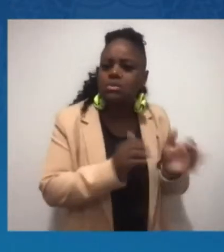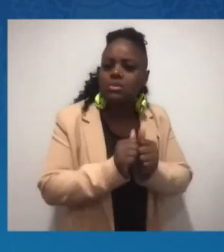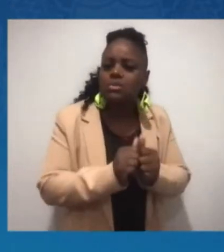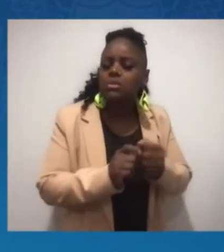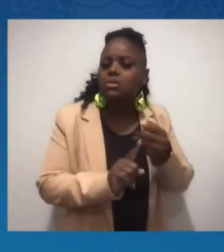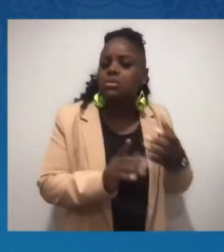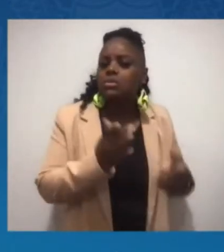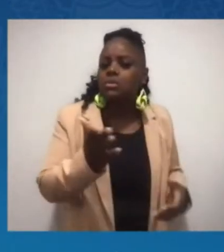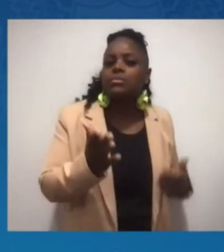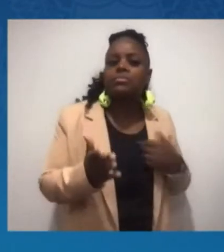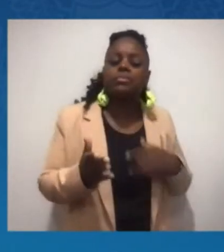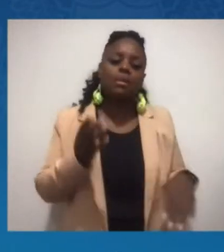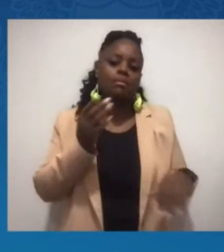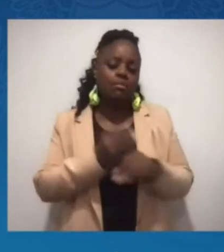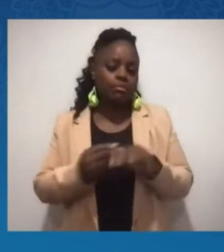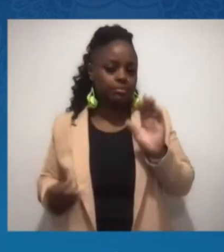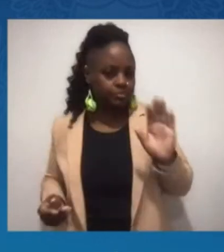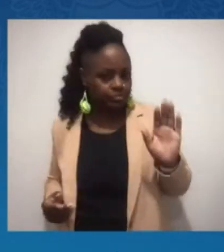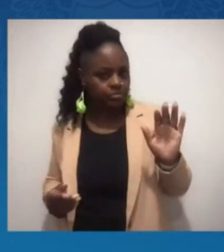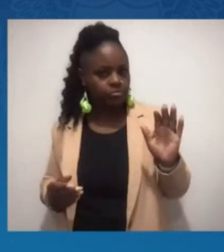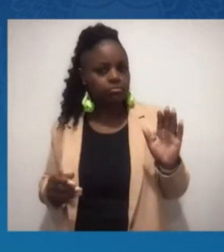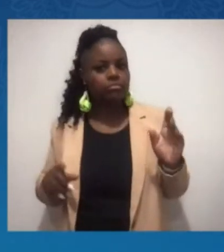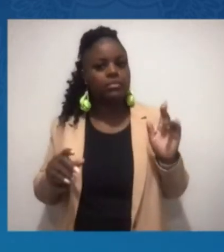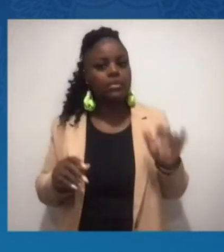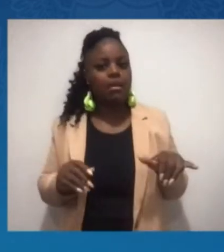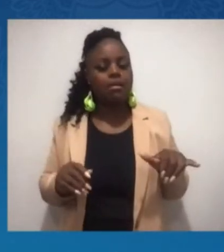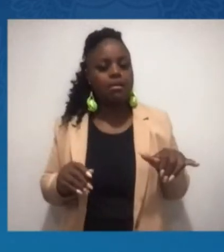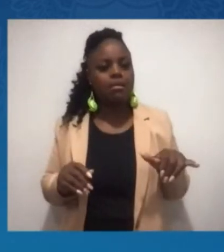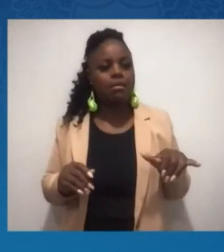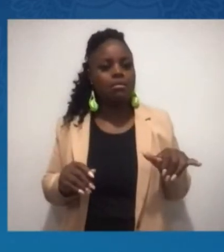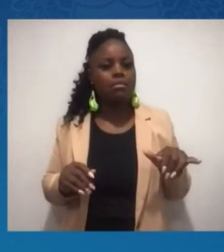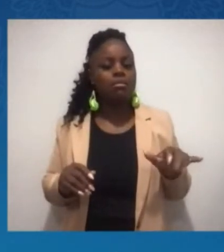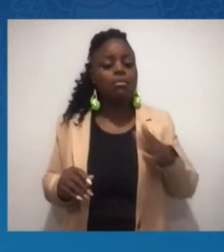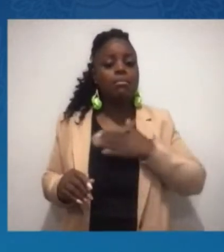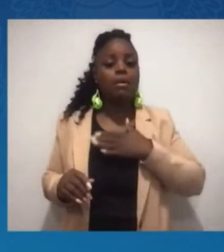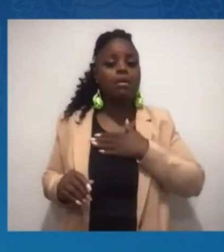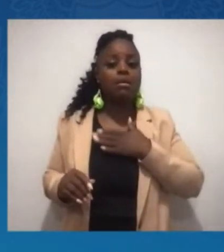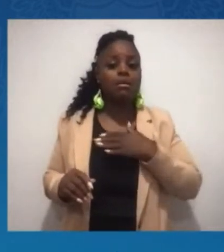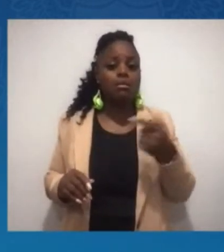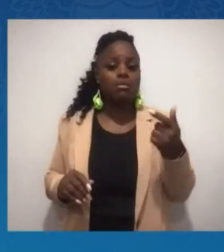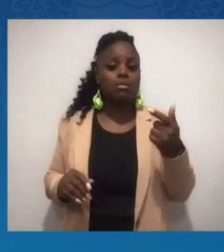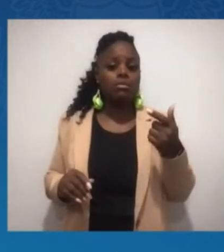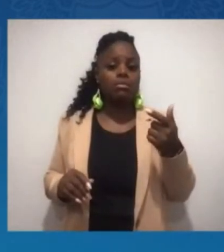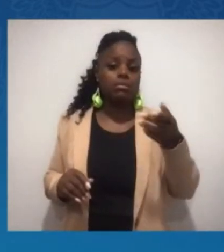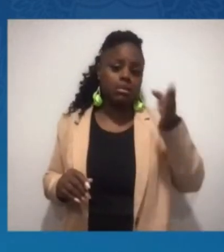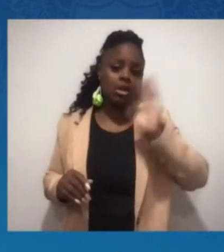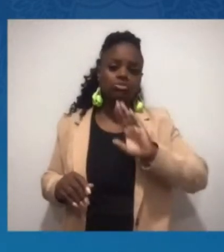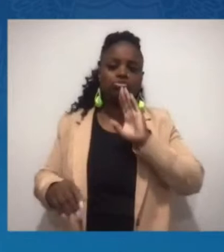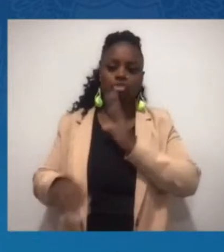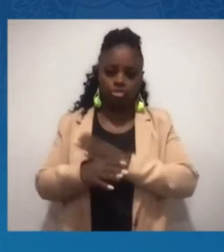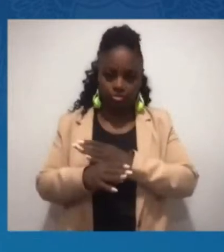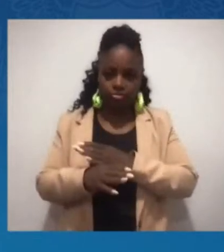point. I have a 17-year-old goddaughter who I'm helping with her college